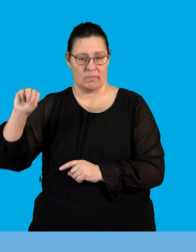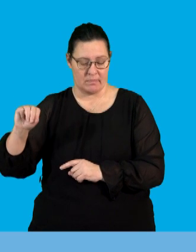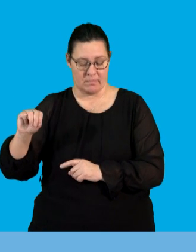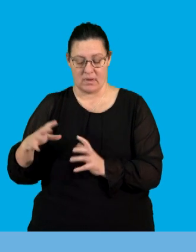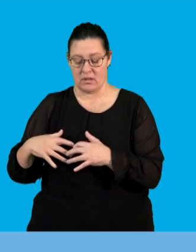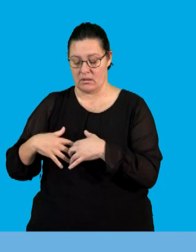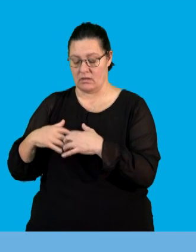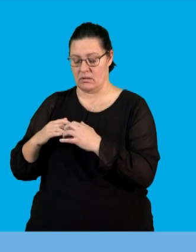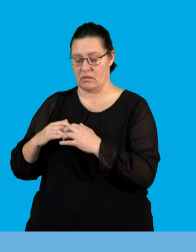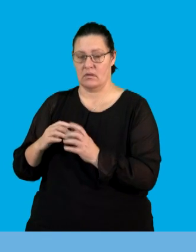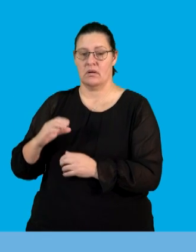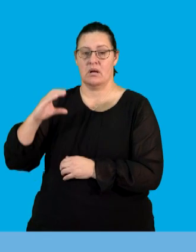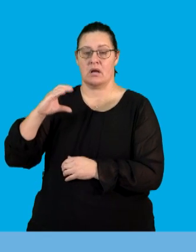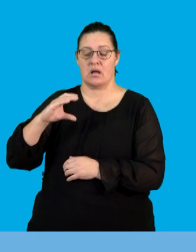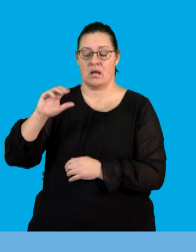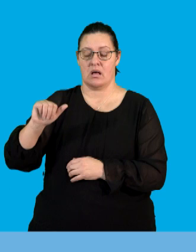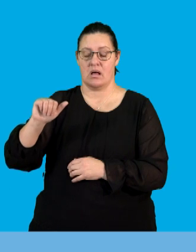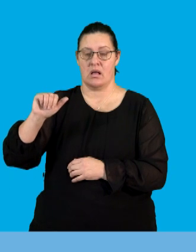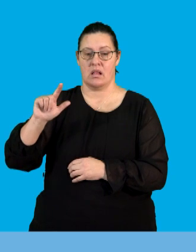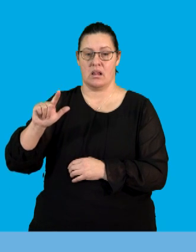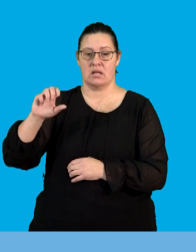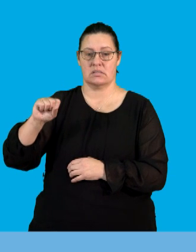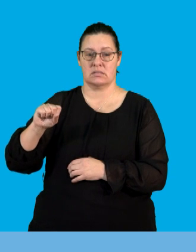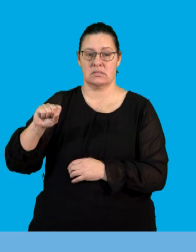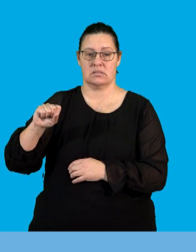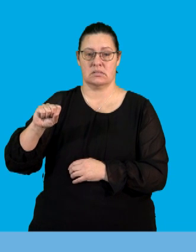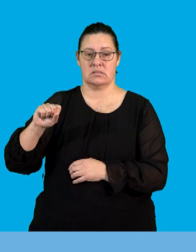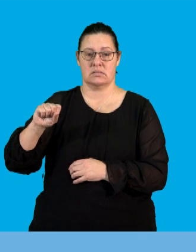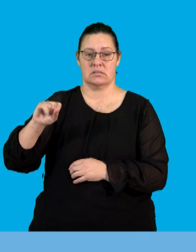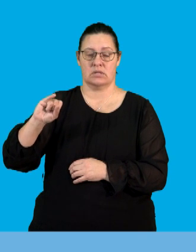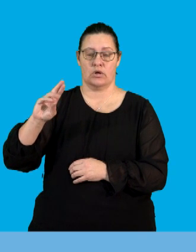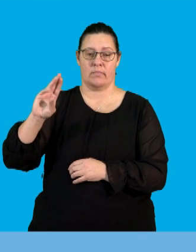will react to form the calcium chloride